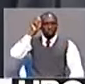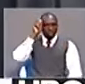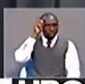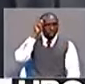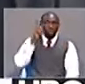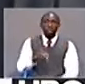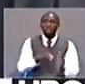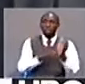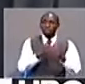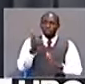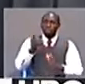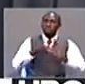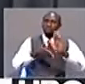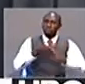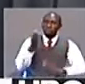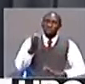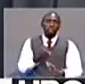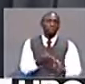Because after a few years,